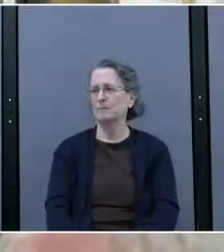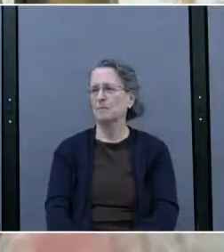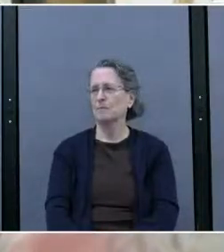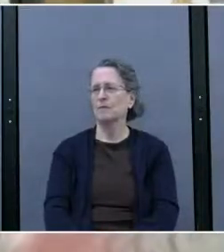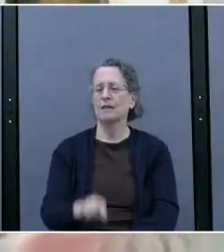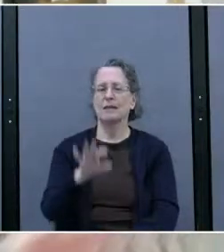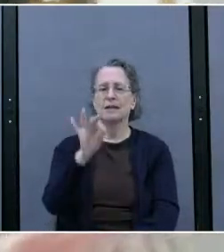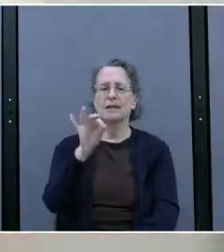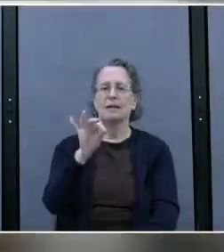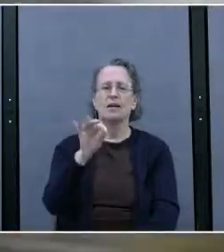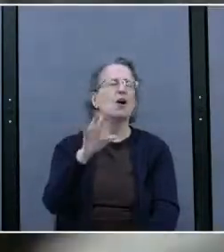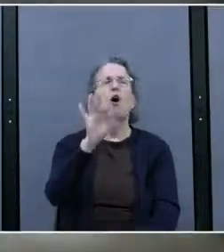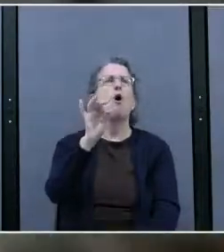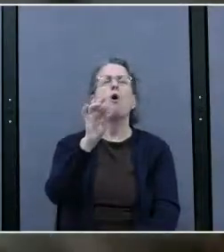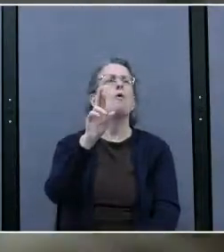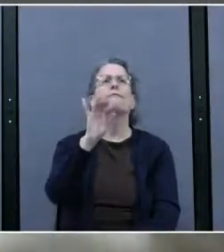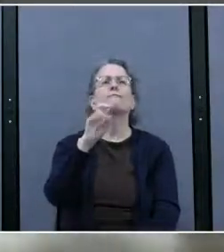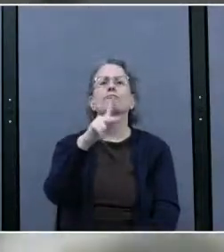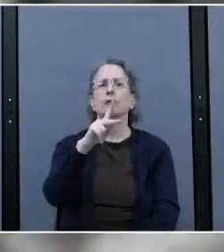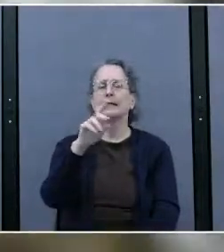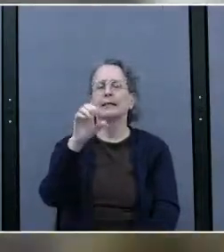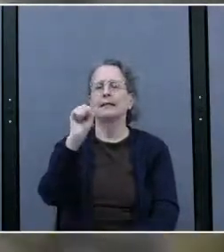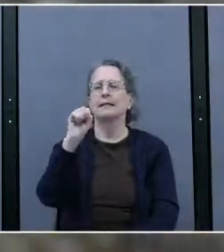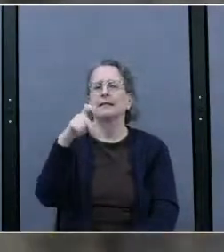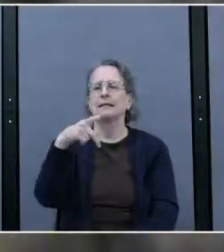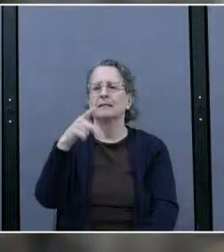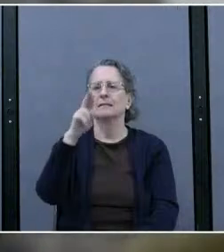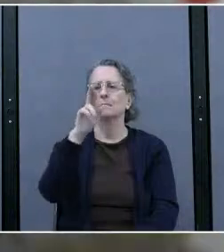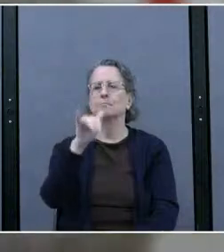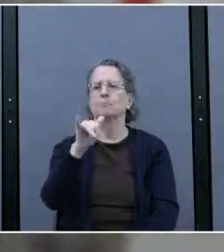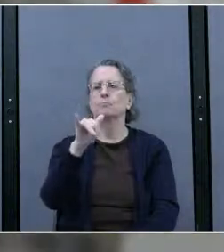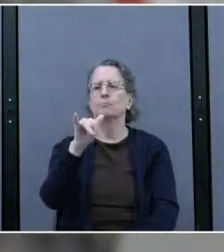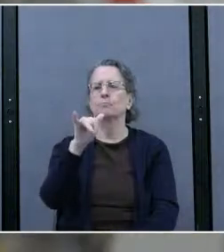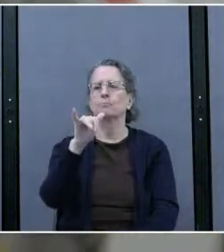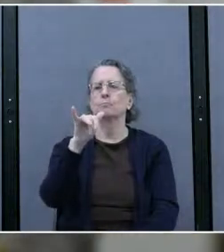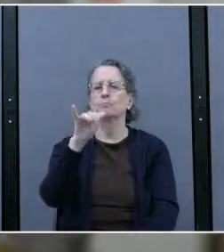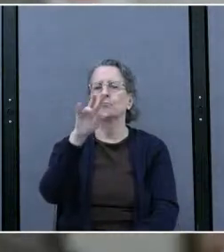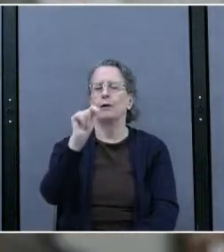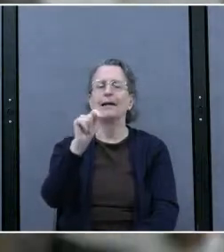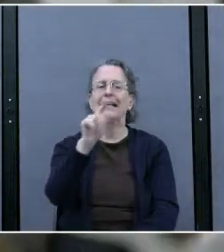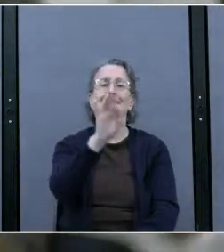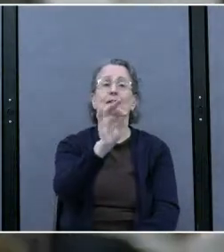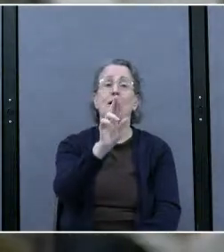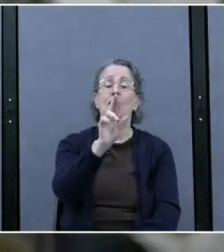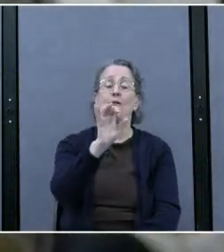Frick Sprite, District 9. Just a couple of quick things.